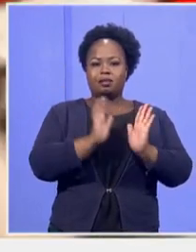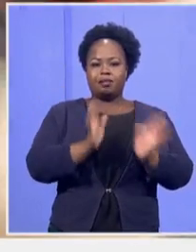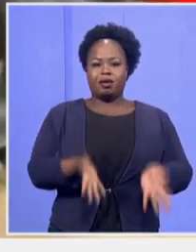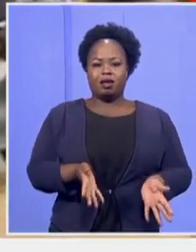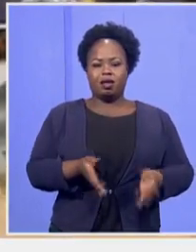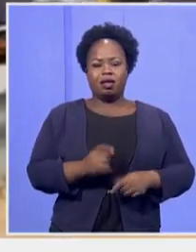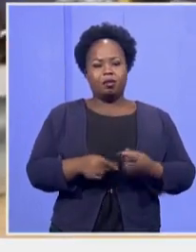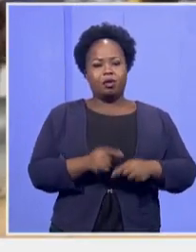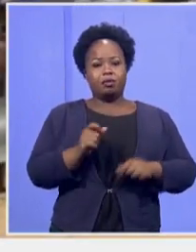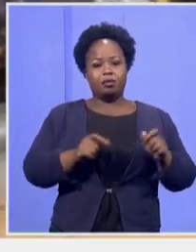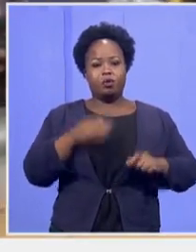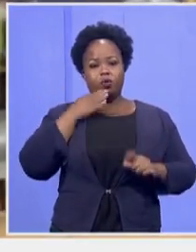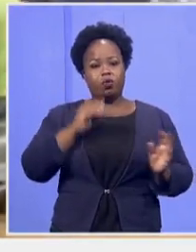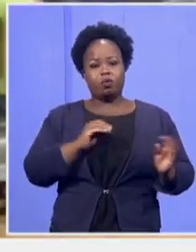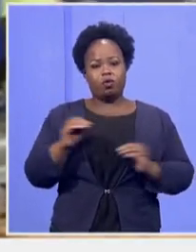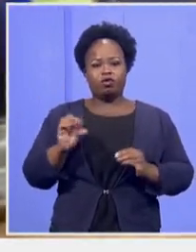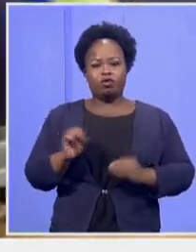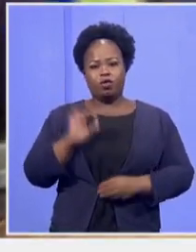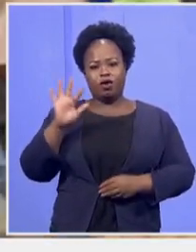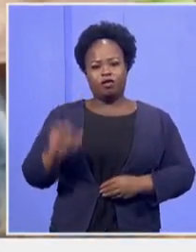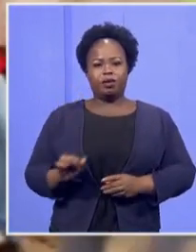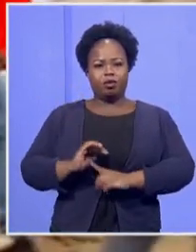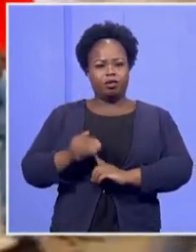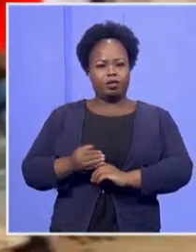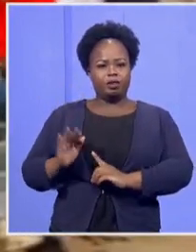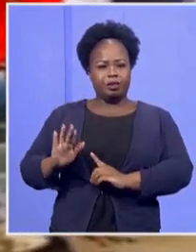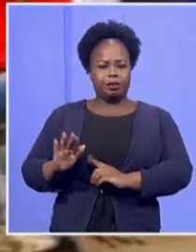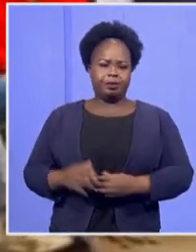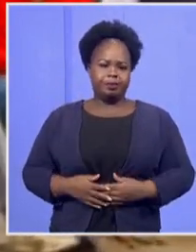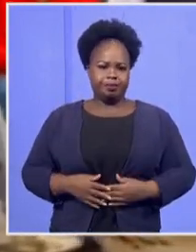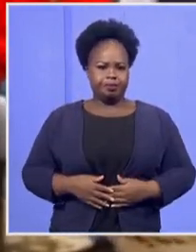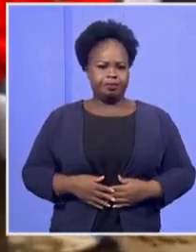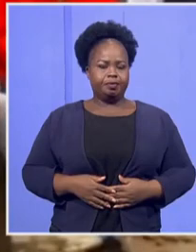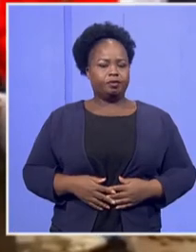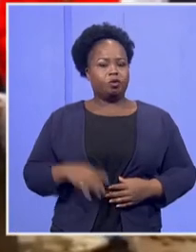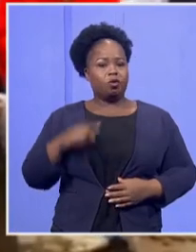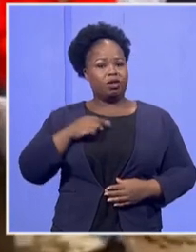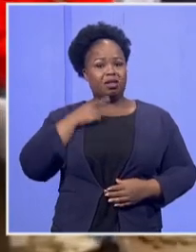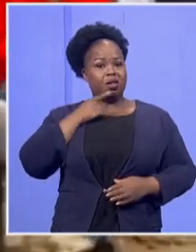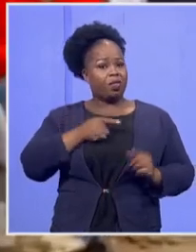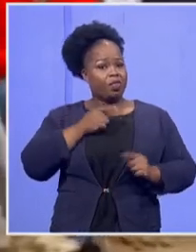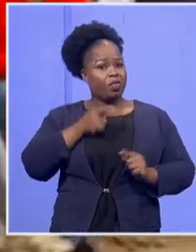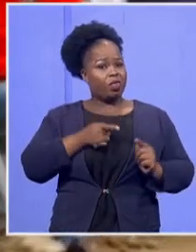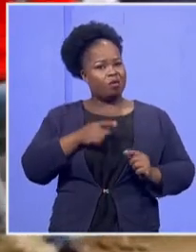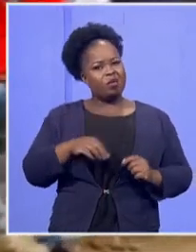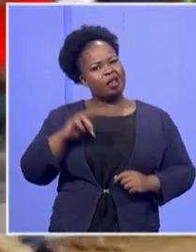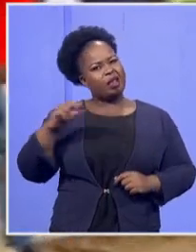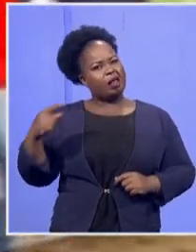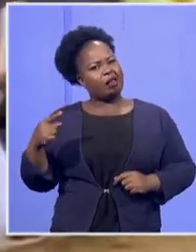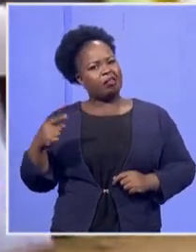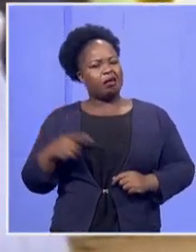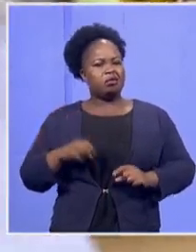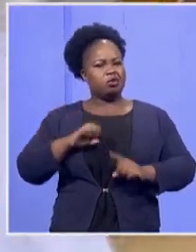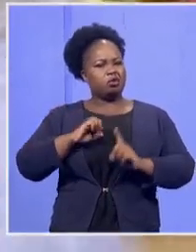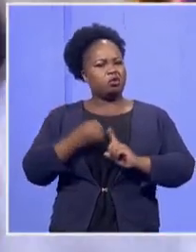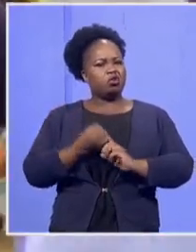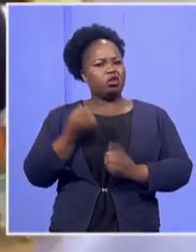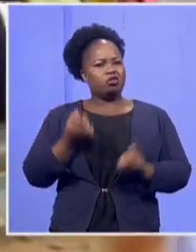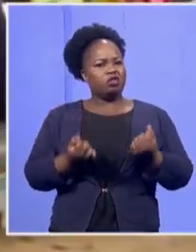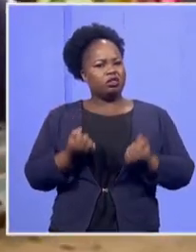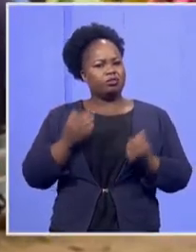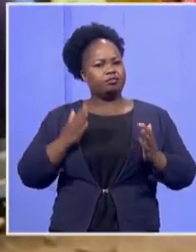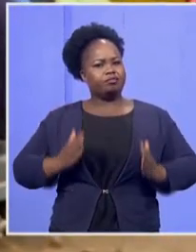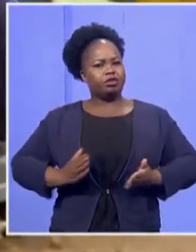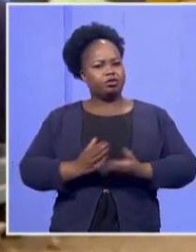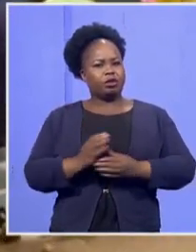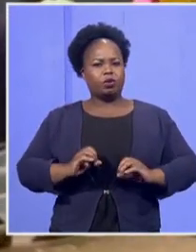citizenship, immigration, and refugee protection. The resolution was subjected to criticism by interested social justice and human rights organizations